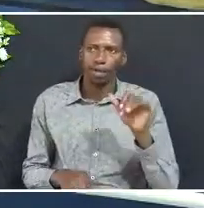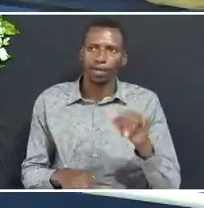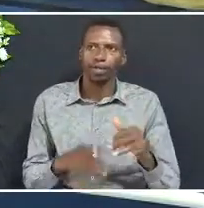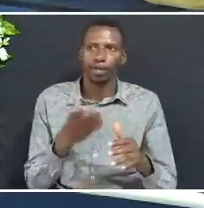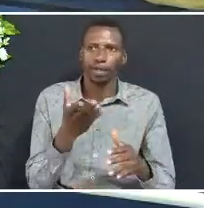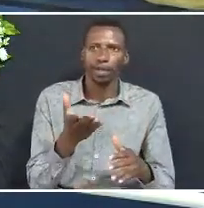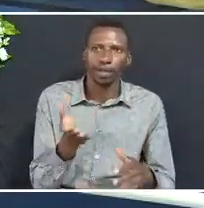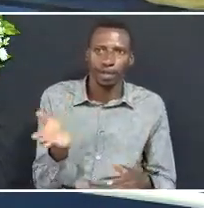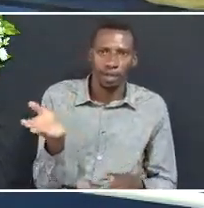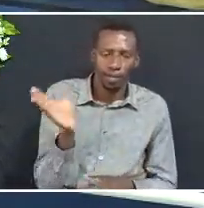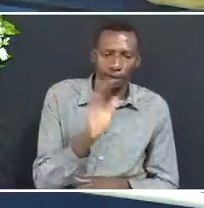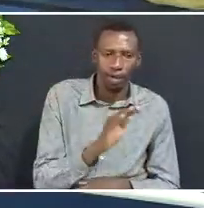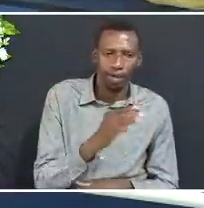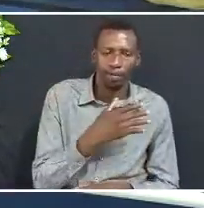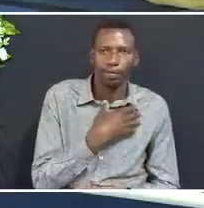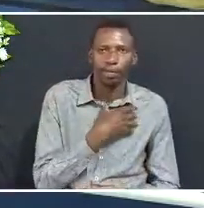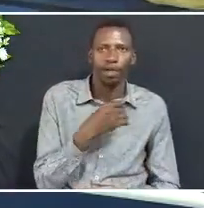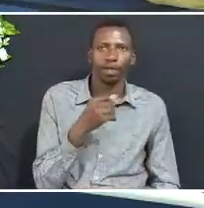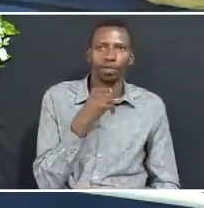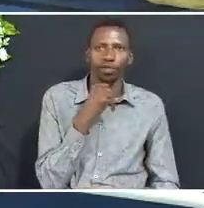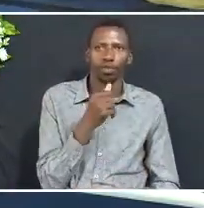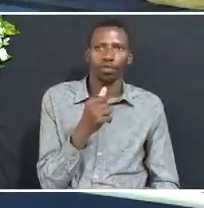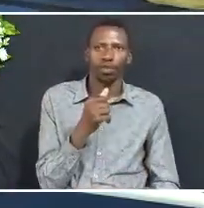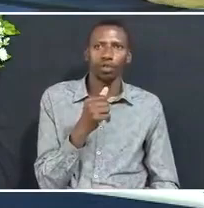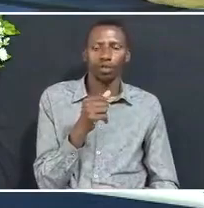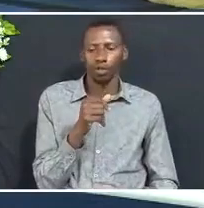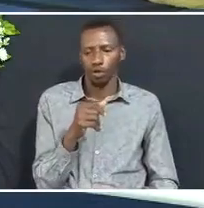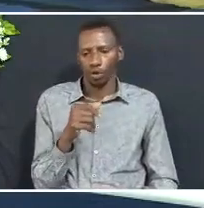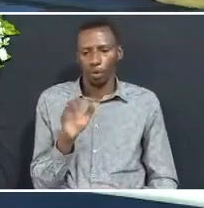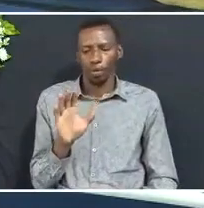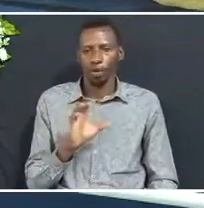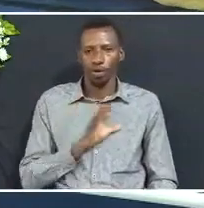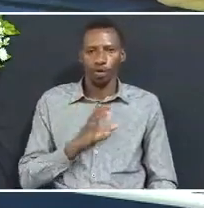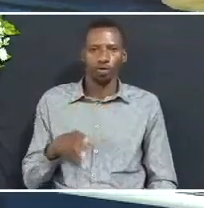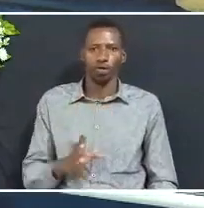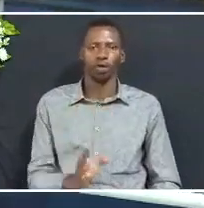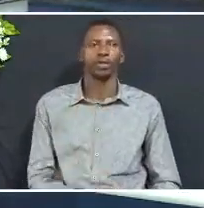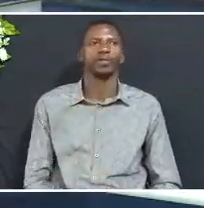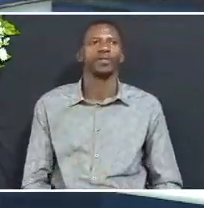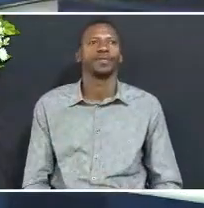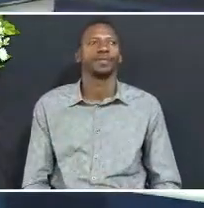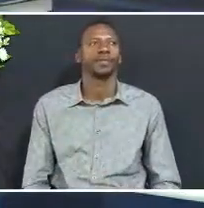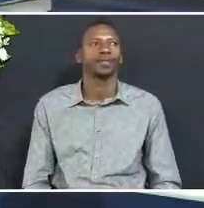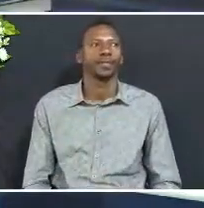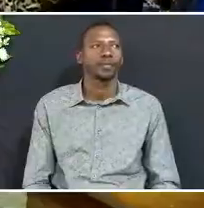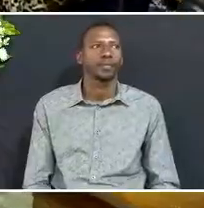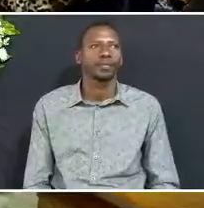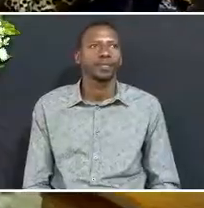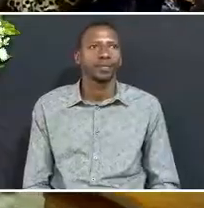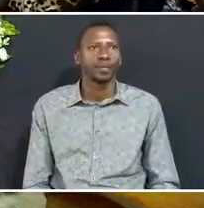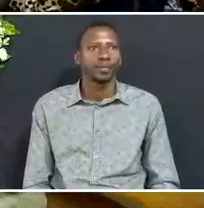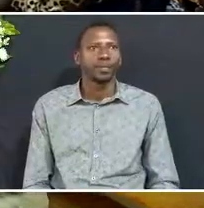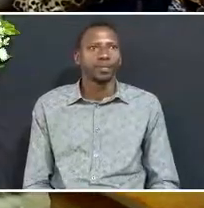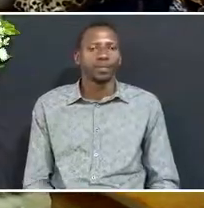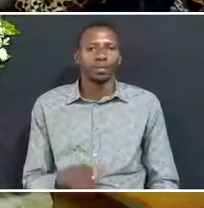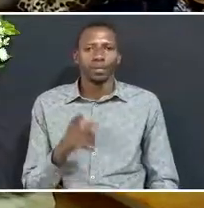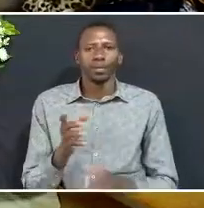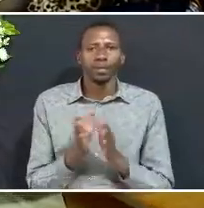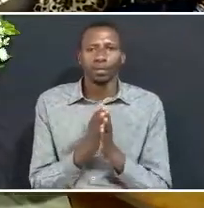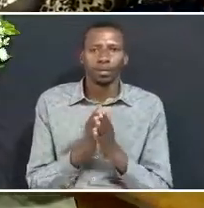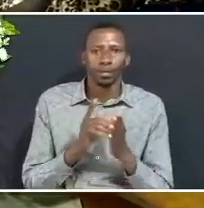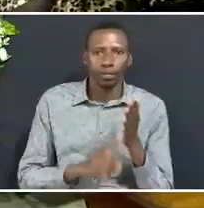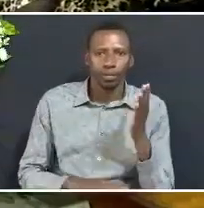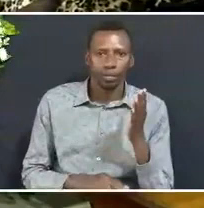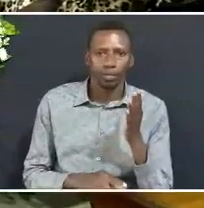go back instead of doing what? Of going his own way. What am I giving this story? These boys, ultimately, they did not